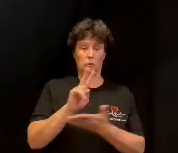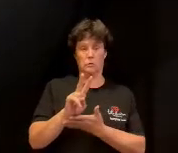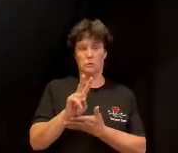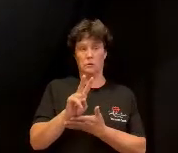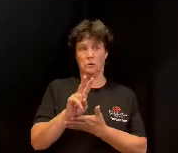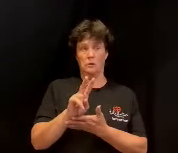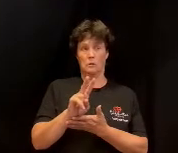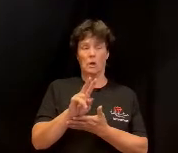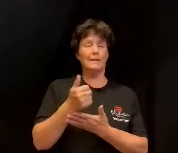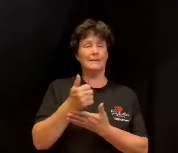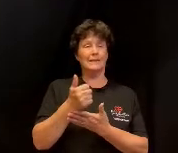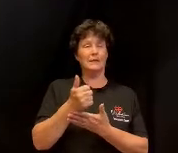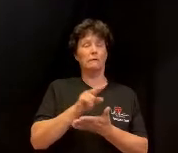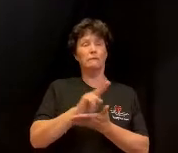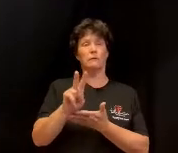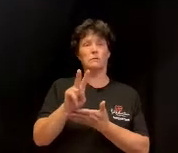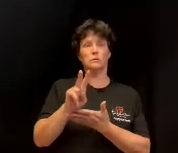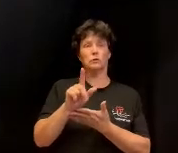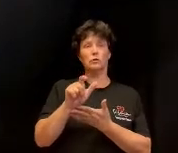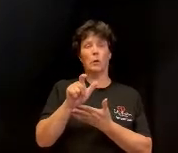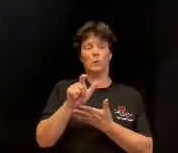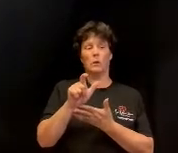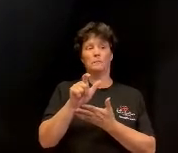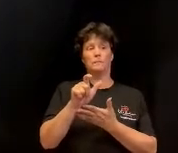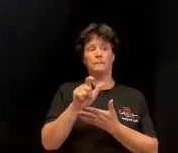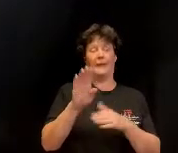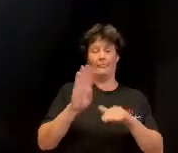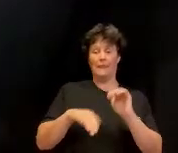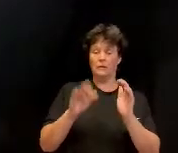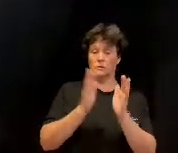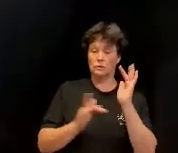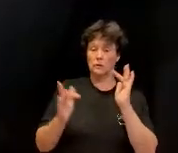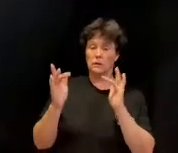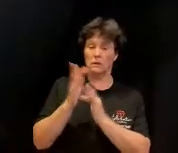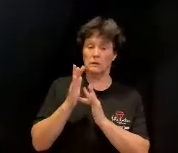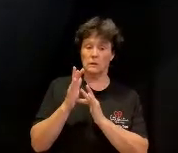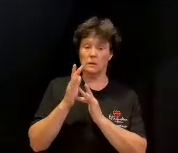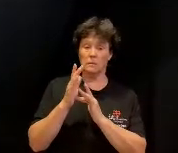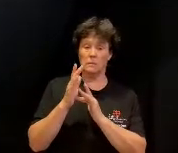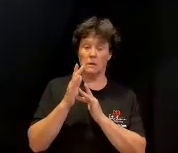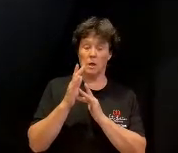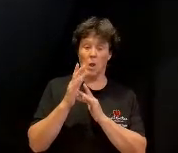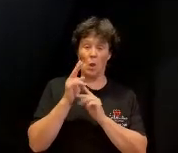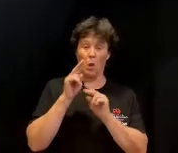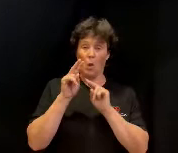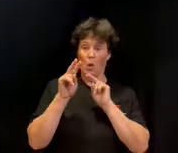Mark chapter 10, verse 21. Let's listen to this. Then Jesus, looking at him,